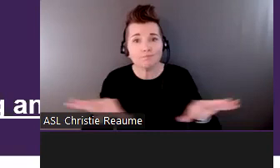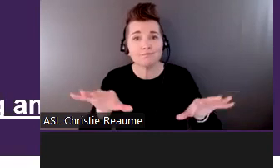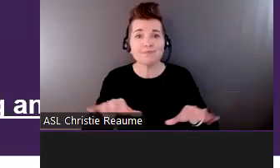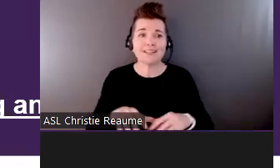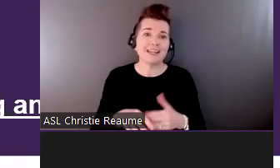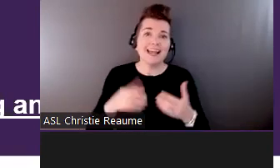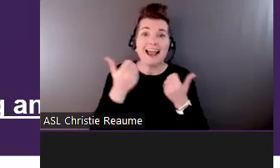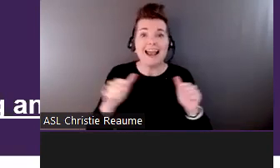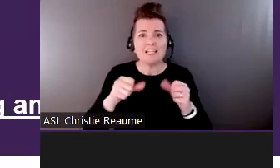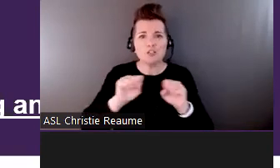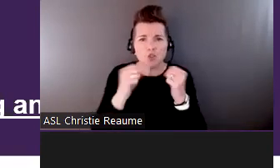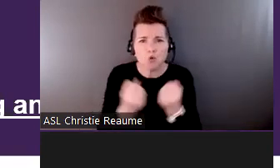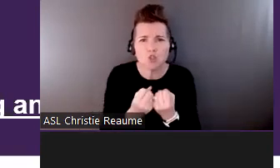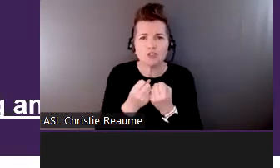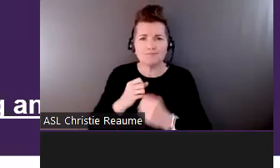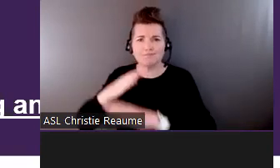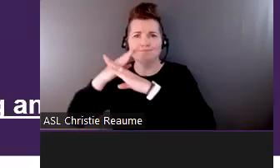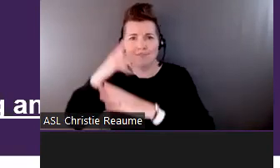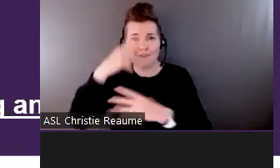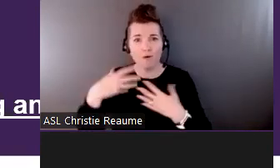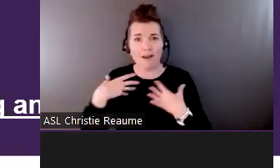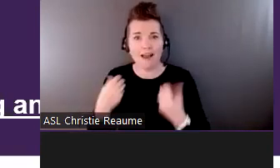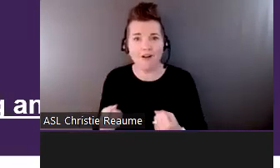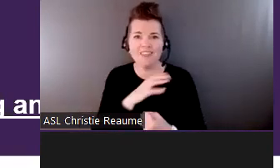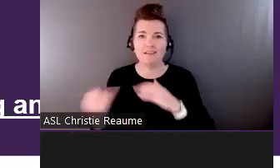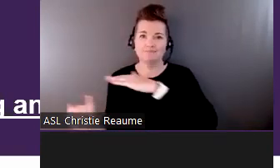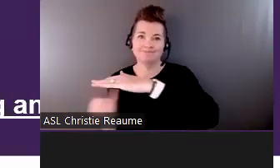and the social inclusion of older adults